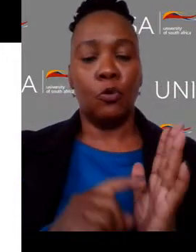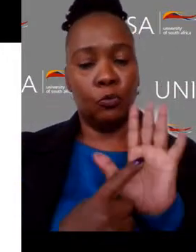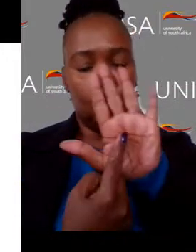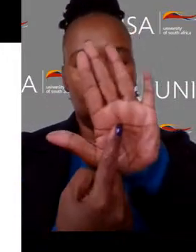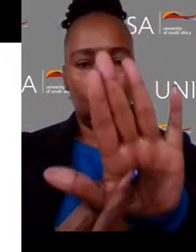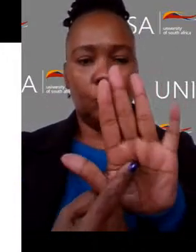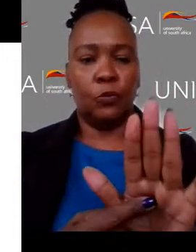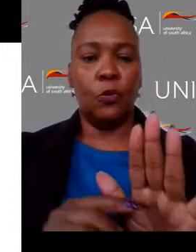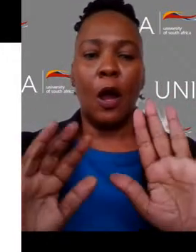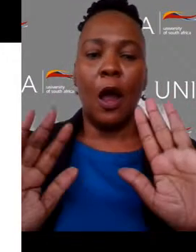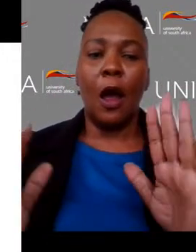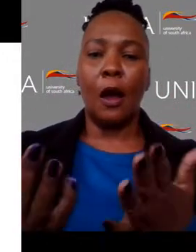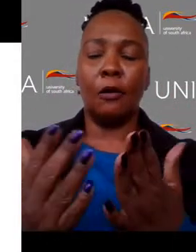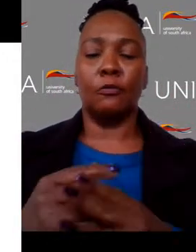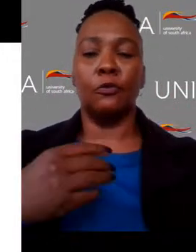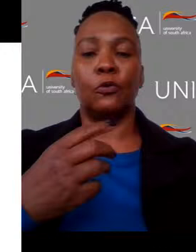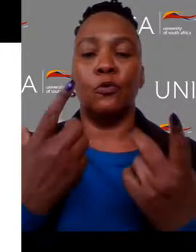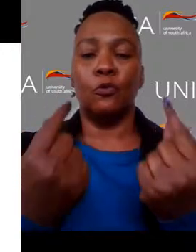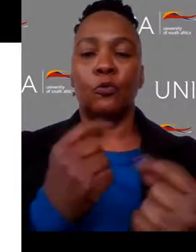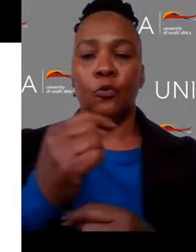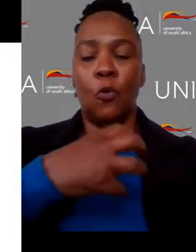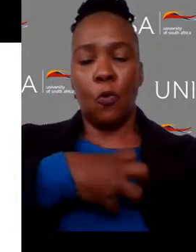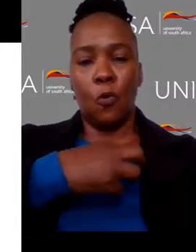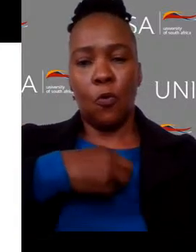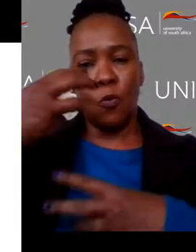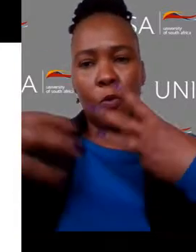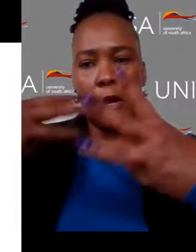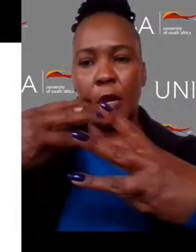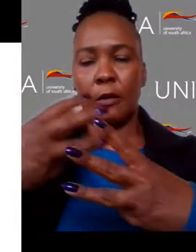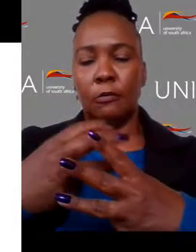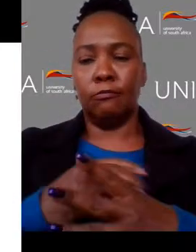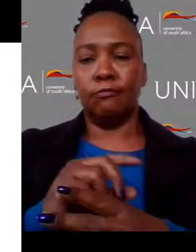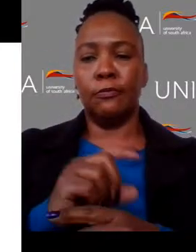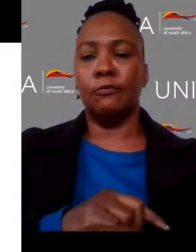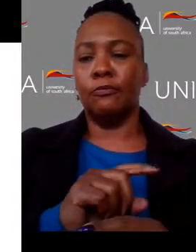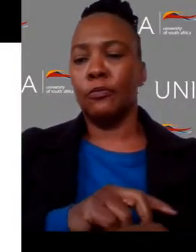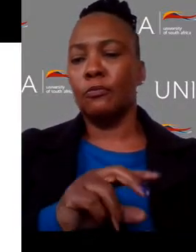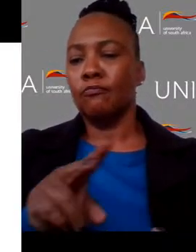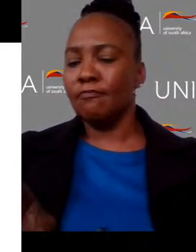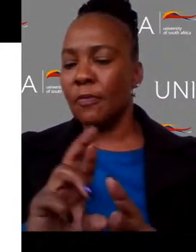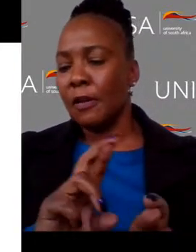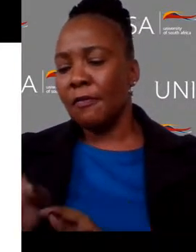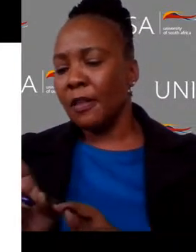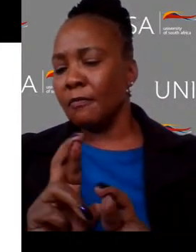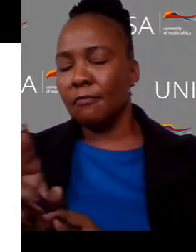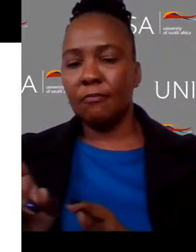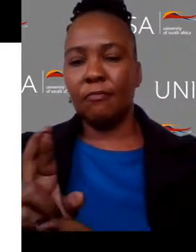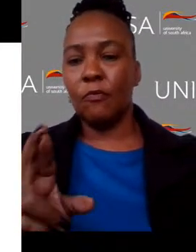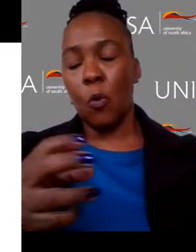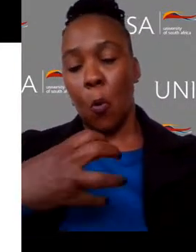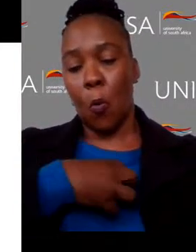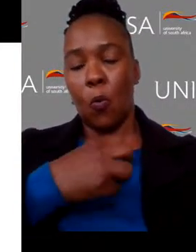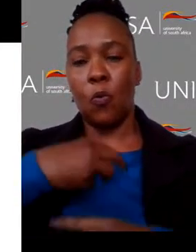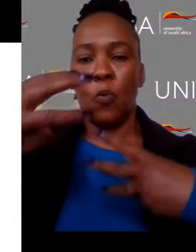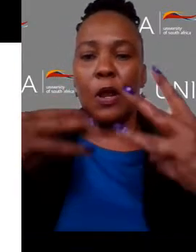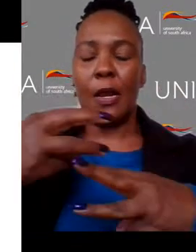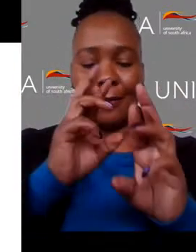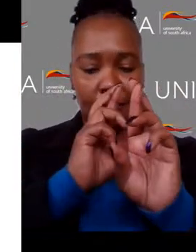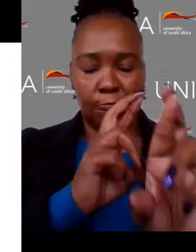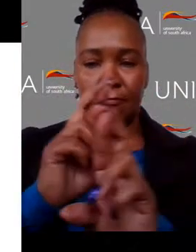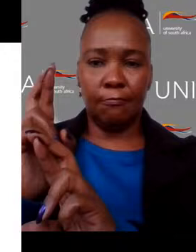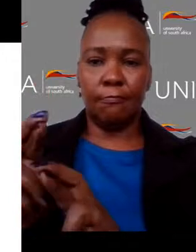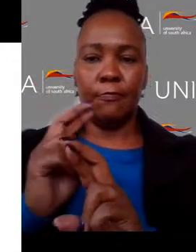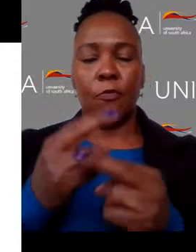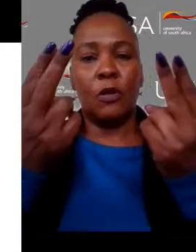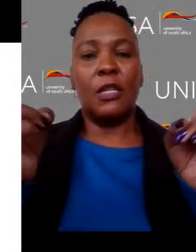by doing your own work, by citing your sources properly in your work, and respecting the university's